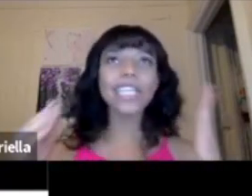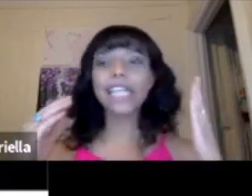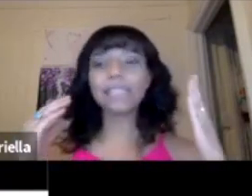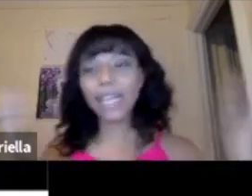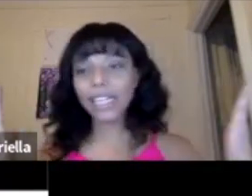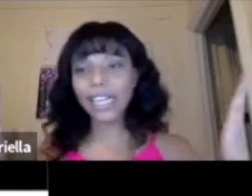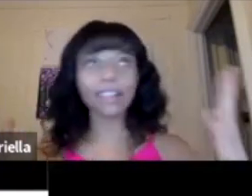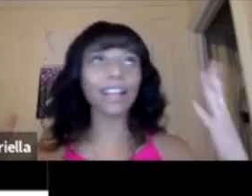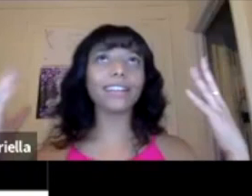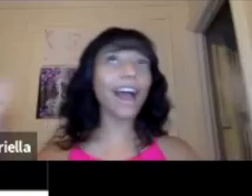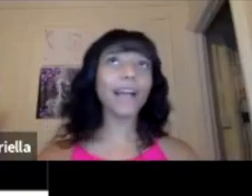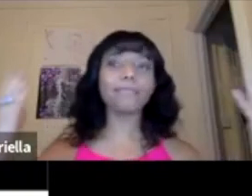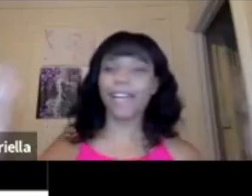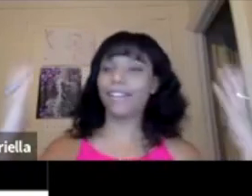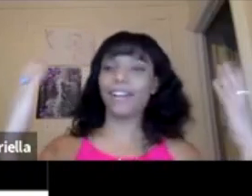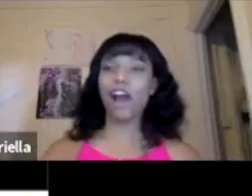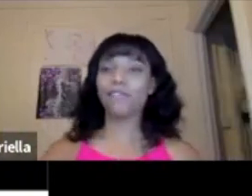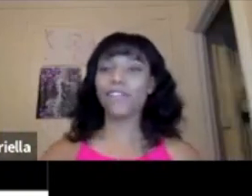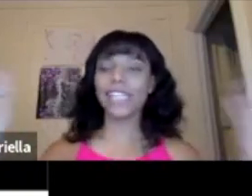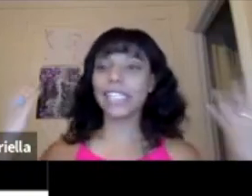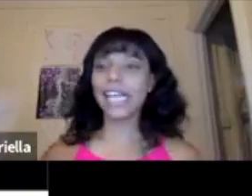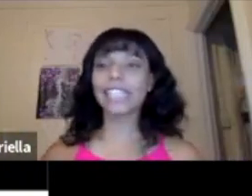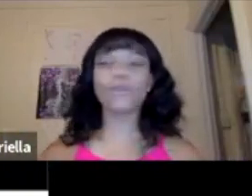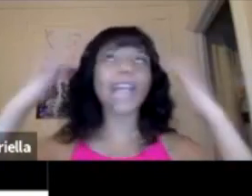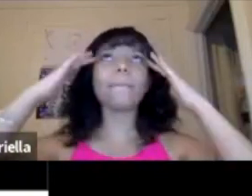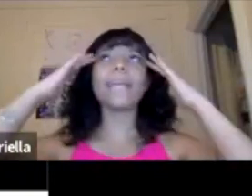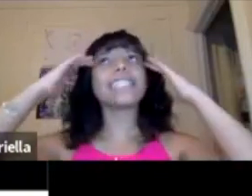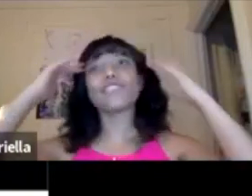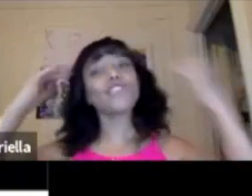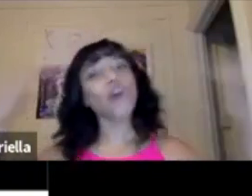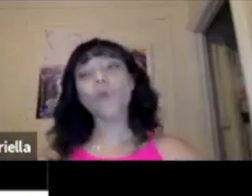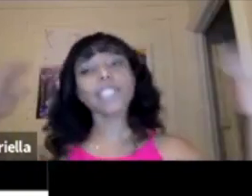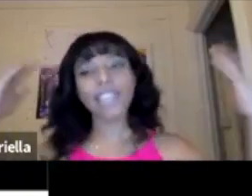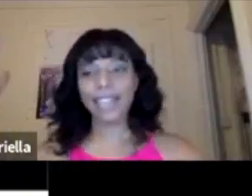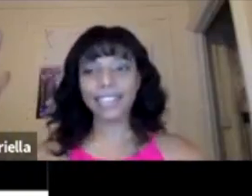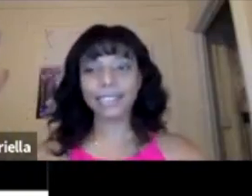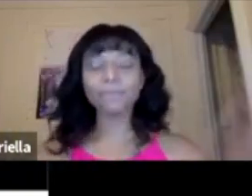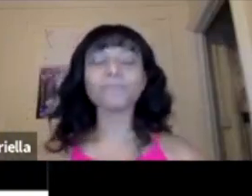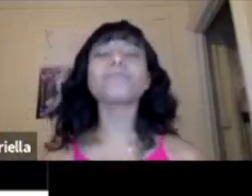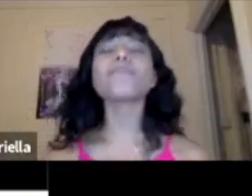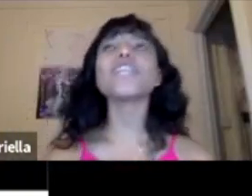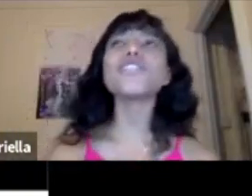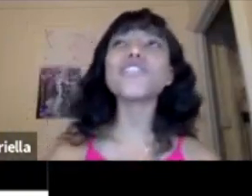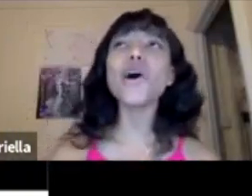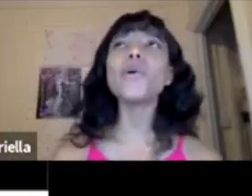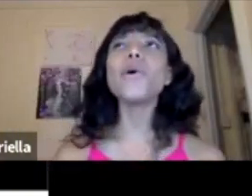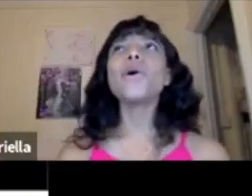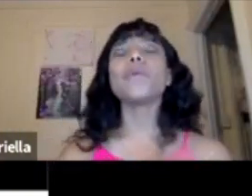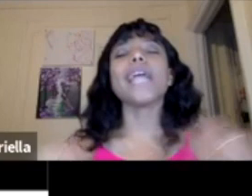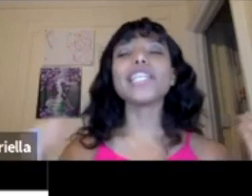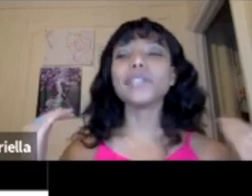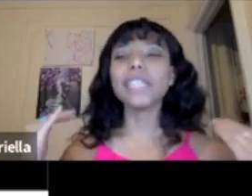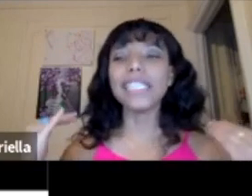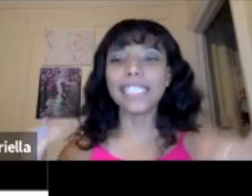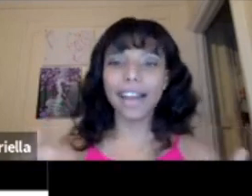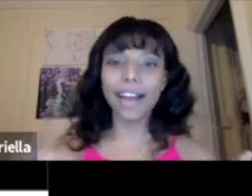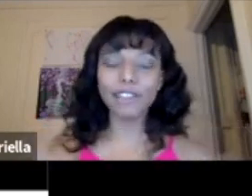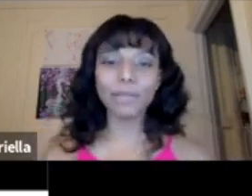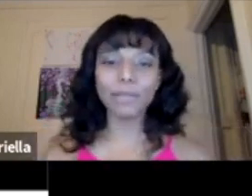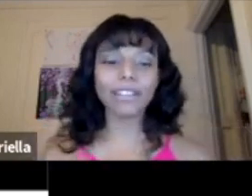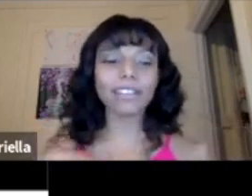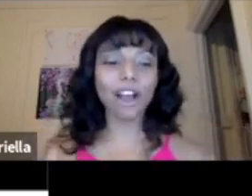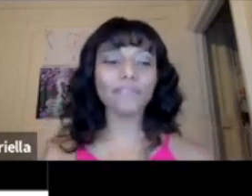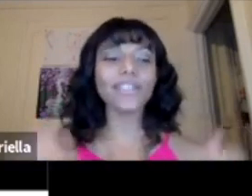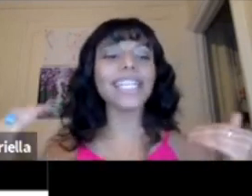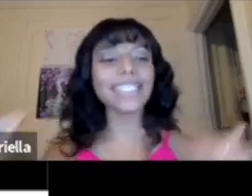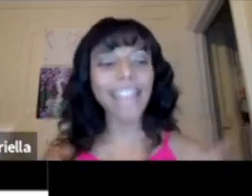about accessibility and then not make the conference accessible. That makes no sense. So we actually set out to